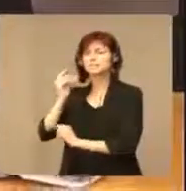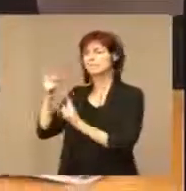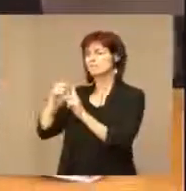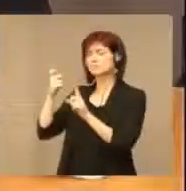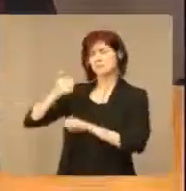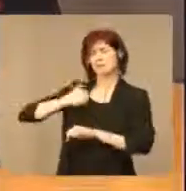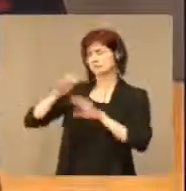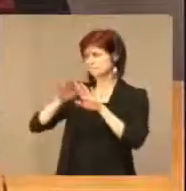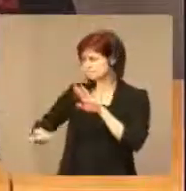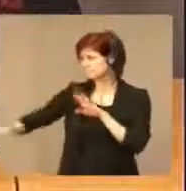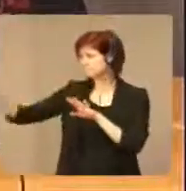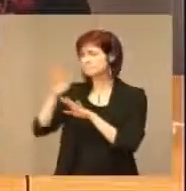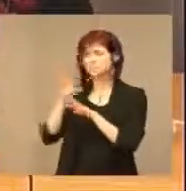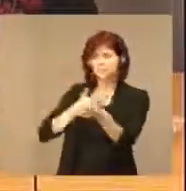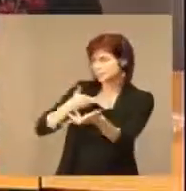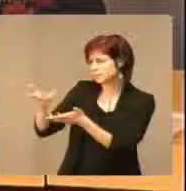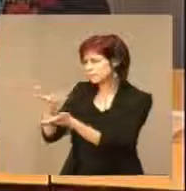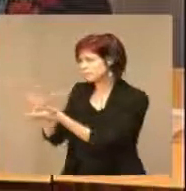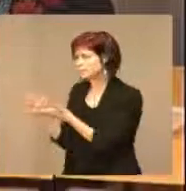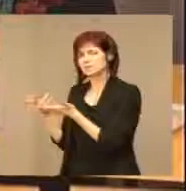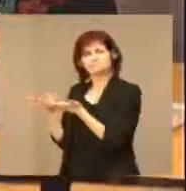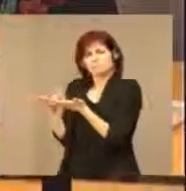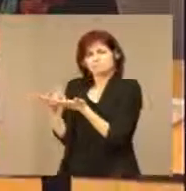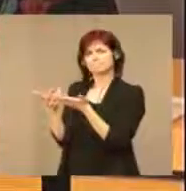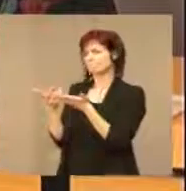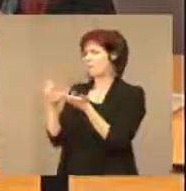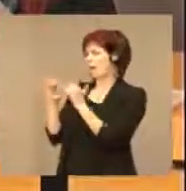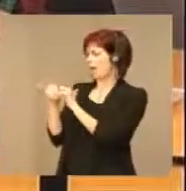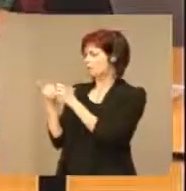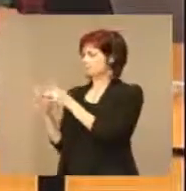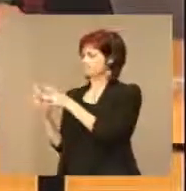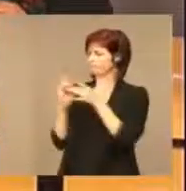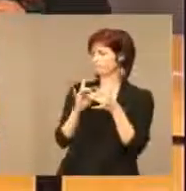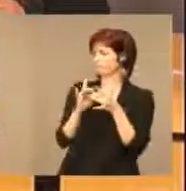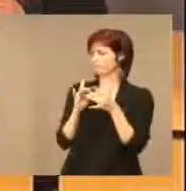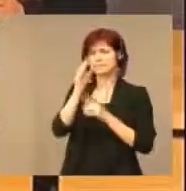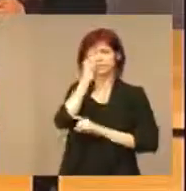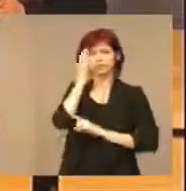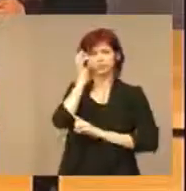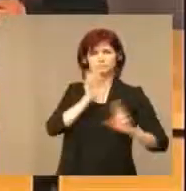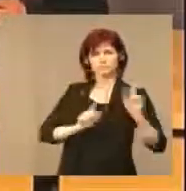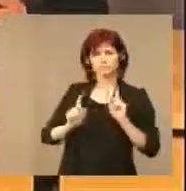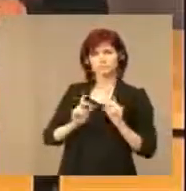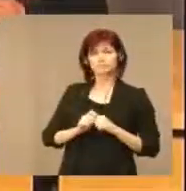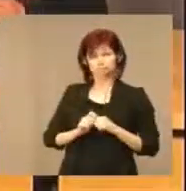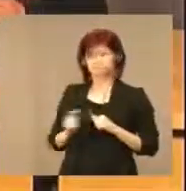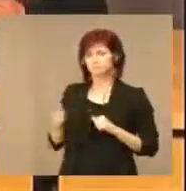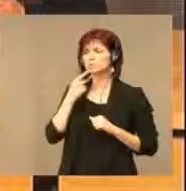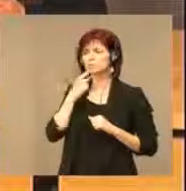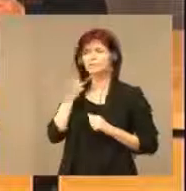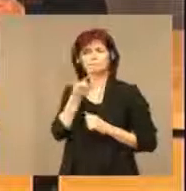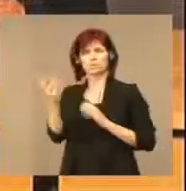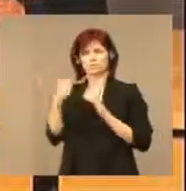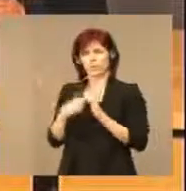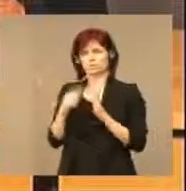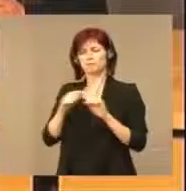parallel engagements, as particularly related to Indigenous. Because I know you did mention some, but I know there's...